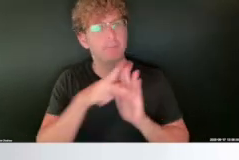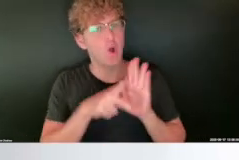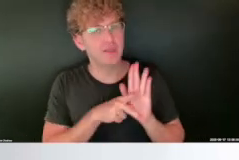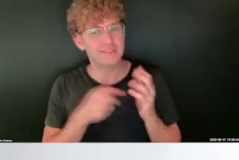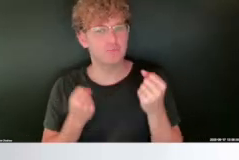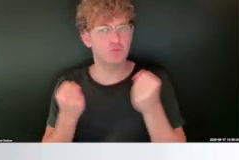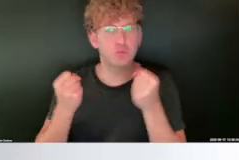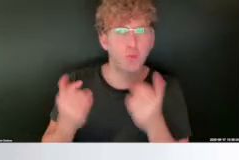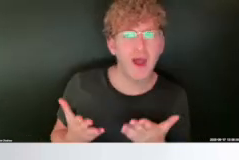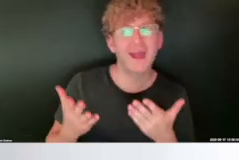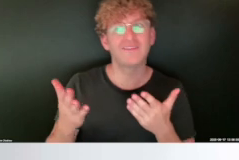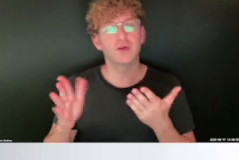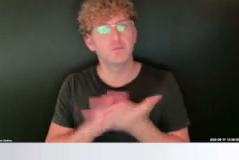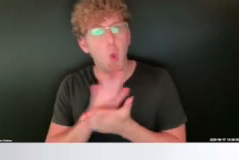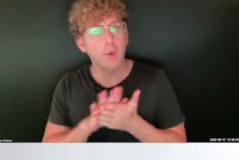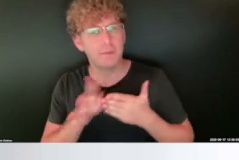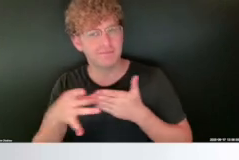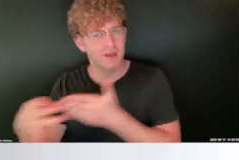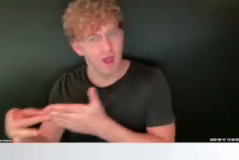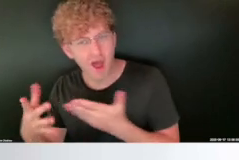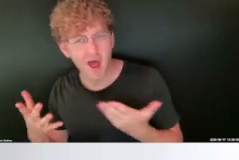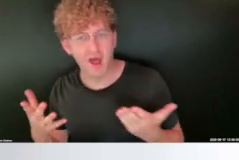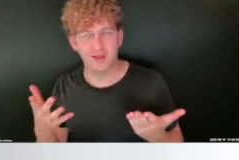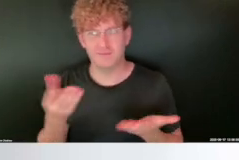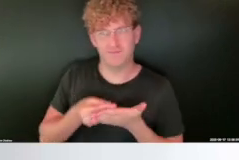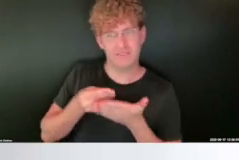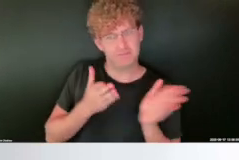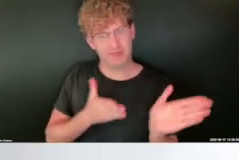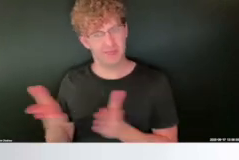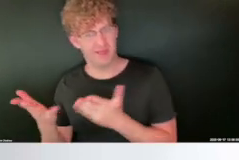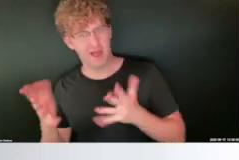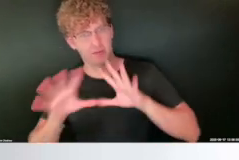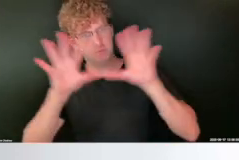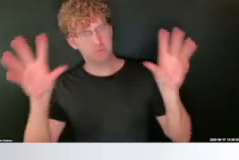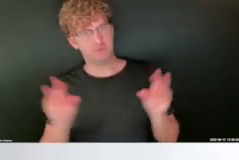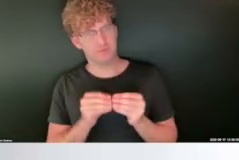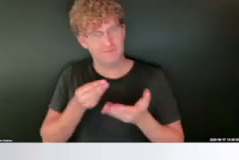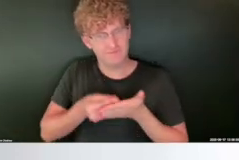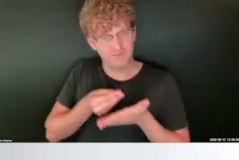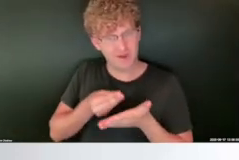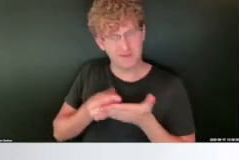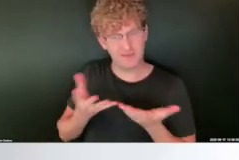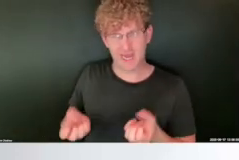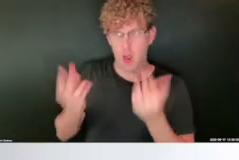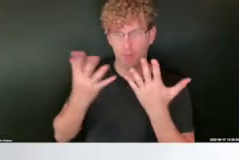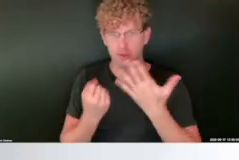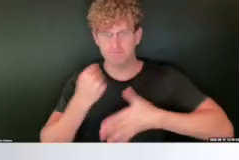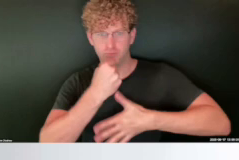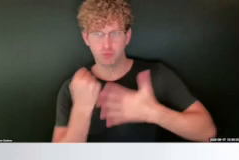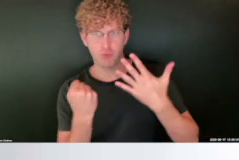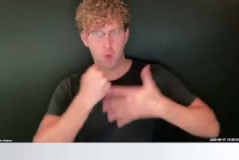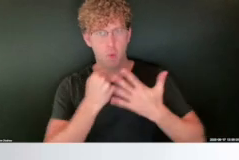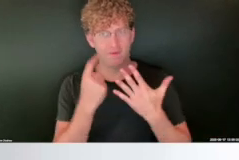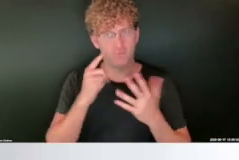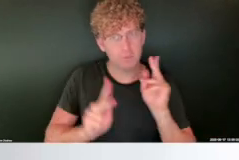plan, our cumulative funding, and how much of it has gone to priority populations, and